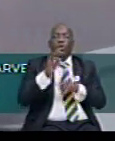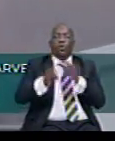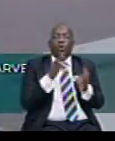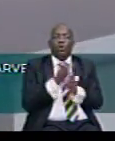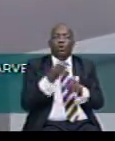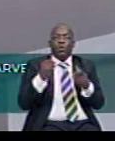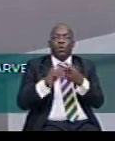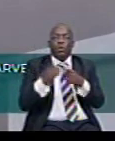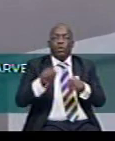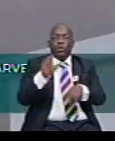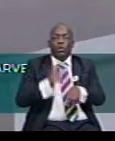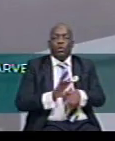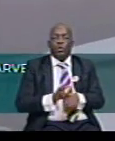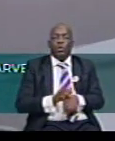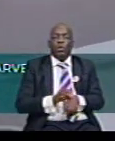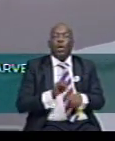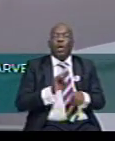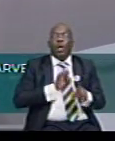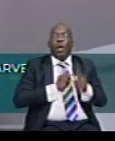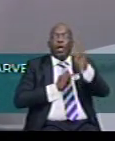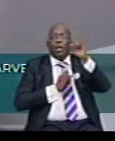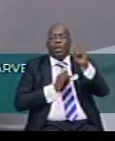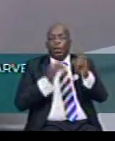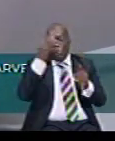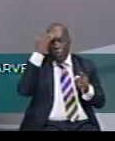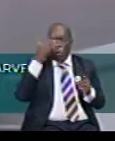the believers, I know my Father